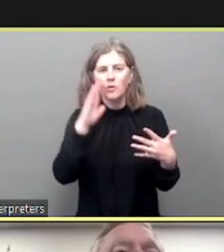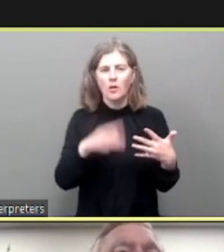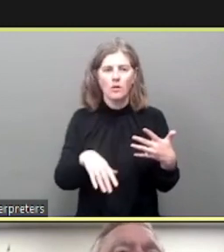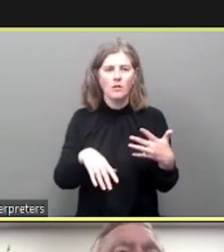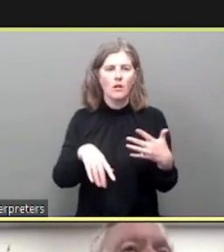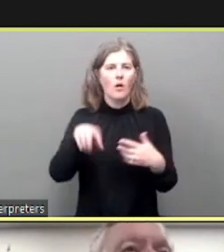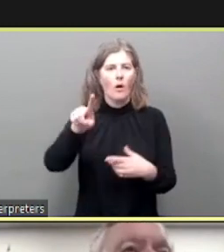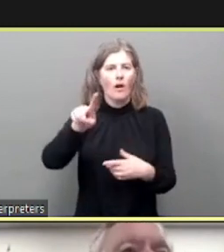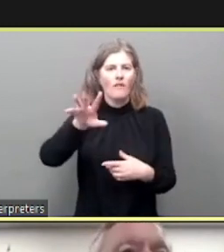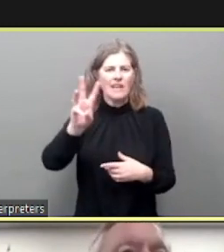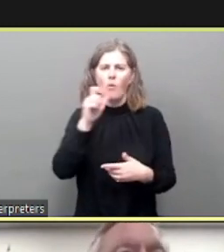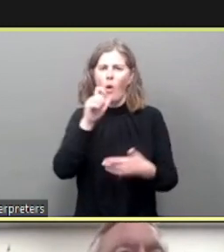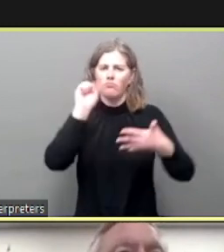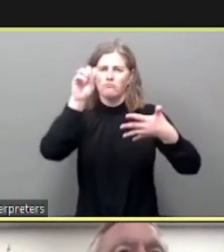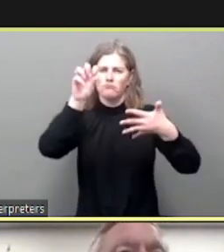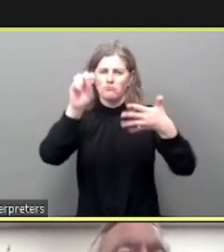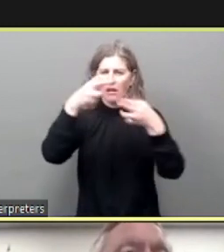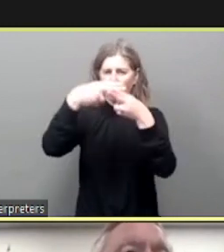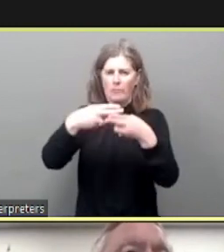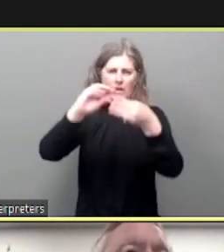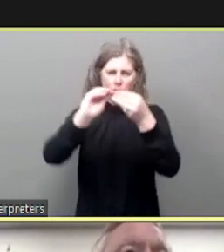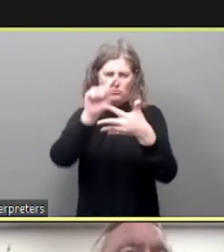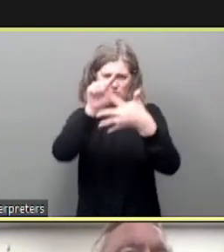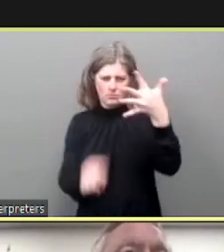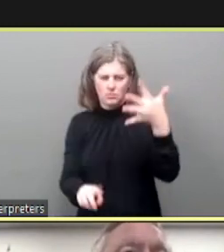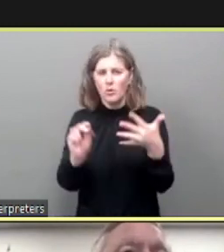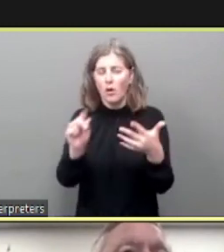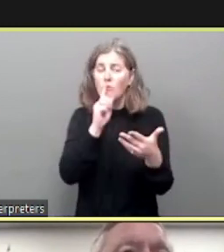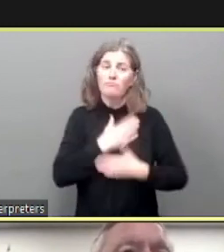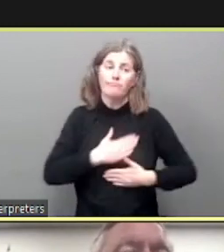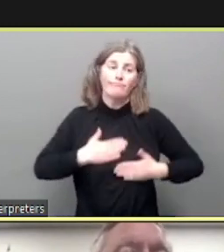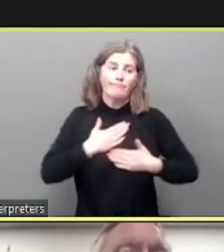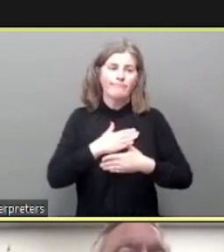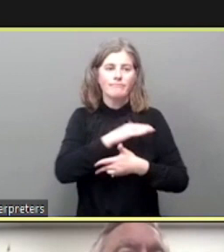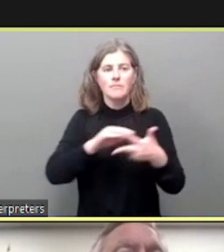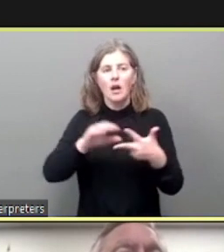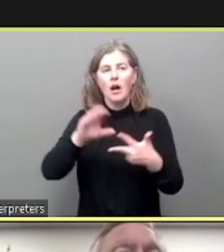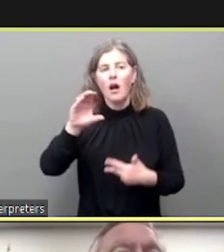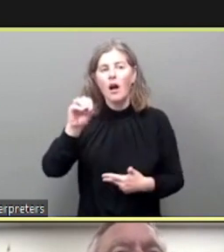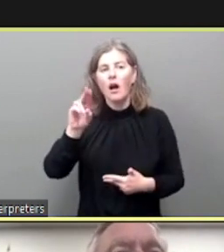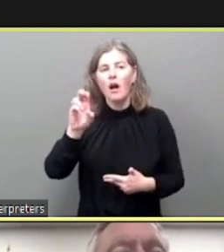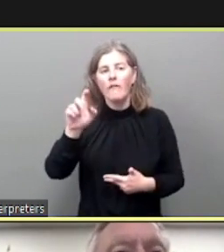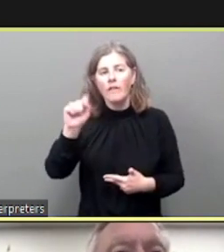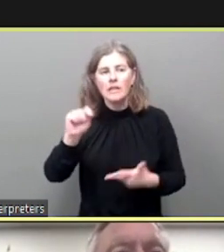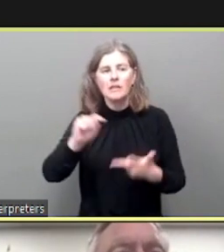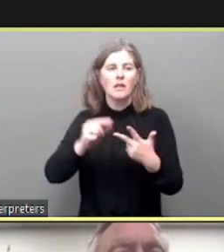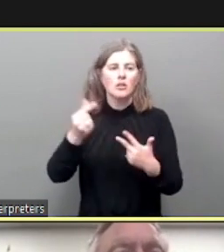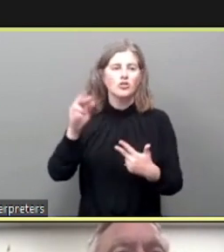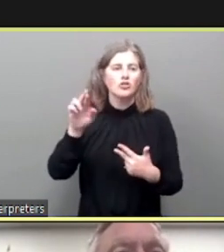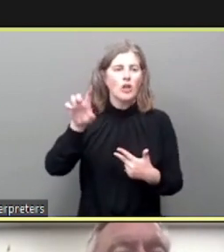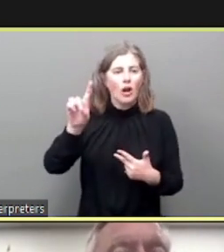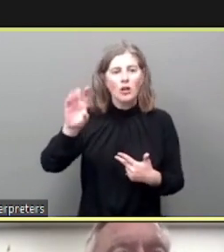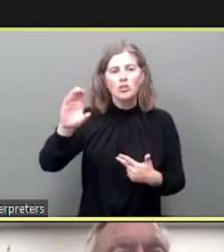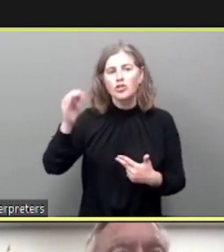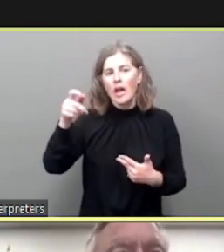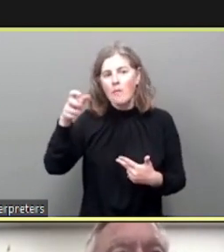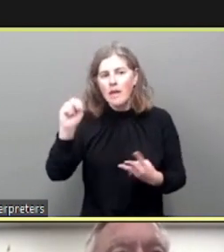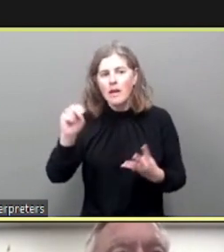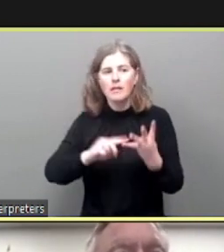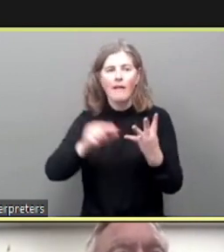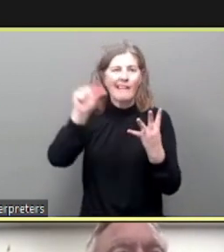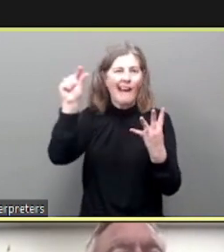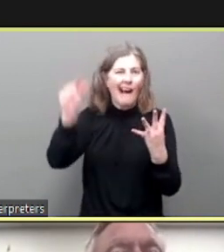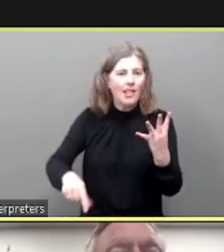156 there. I won't read all the numbers, but we really appreciate Covenant, Gerald Champion, Gallup Indian Medical Center, Memorial Medical